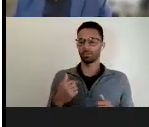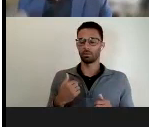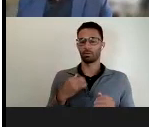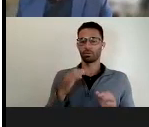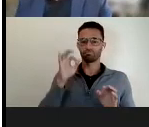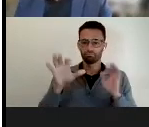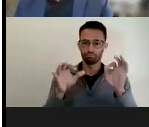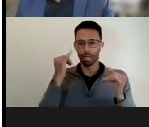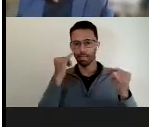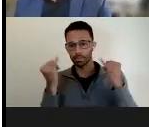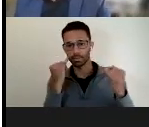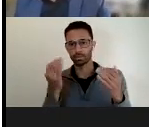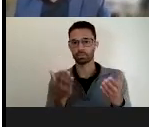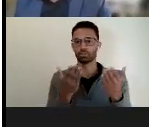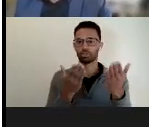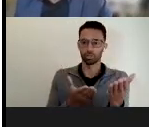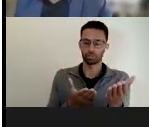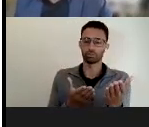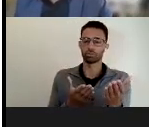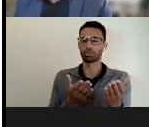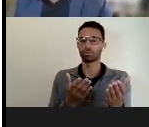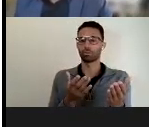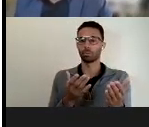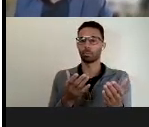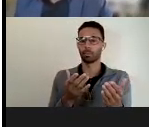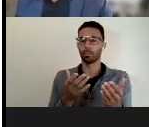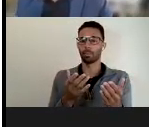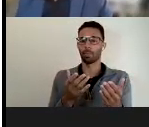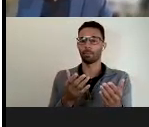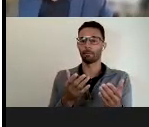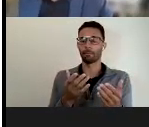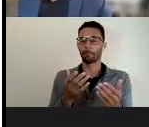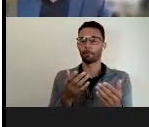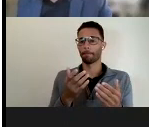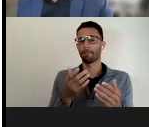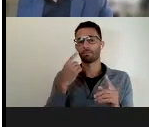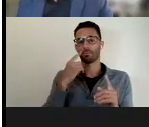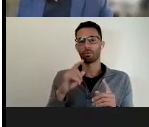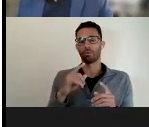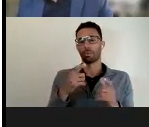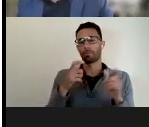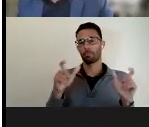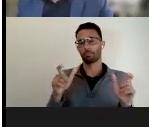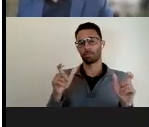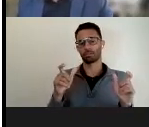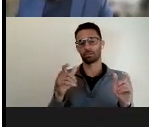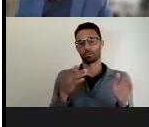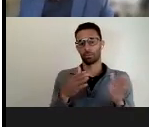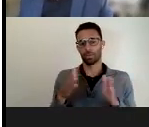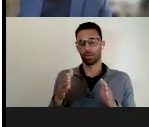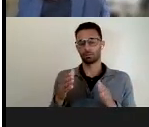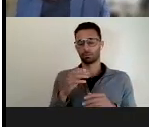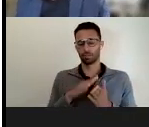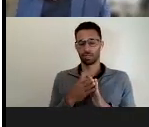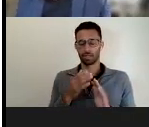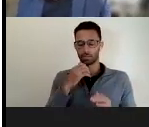on regarding the key outcome measures for the master plan for aging as it referred to housing, and also on the gap analysis as